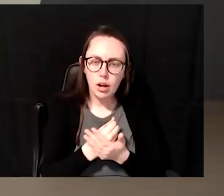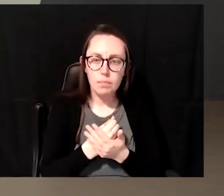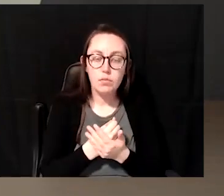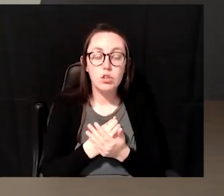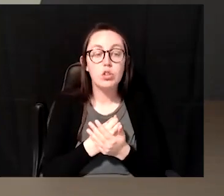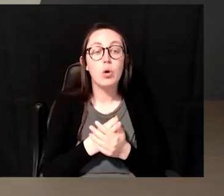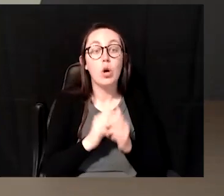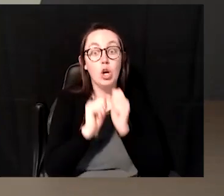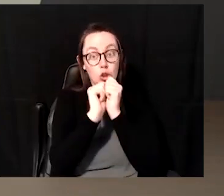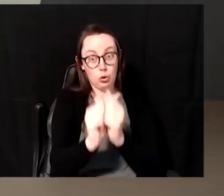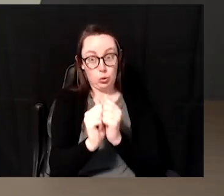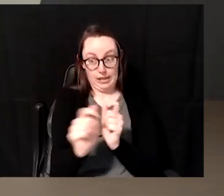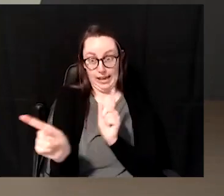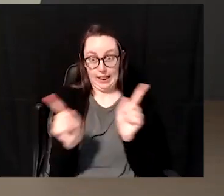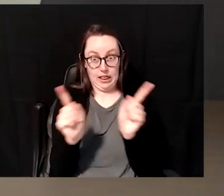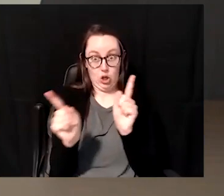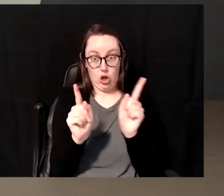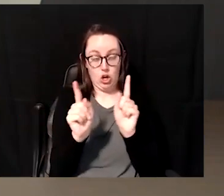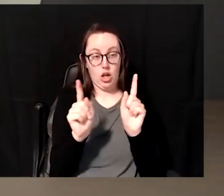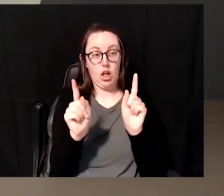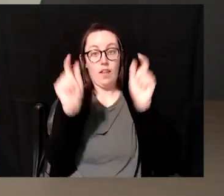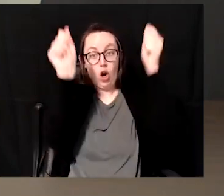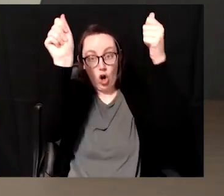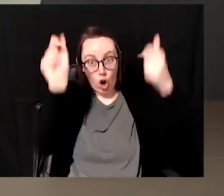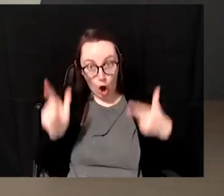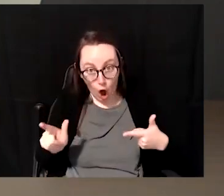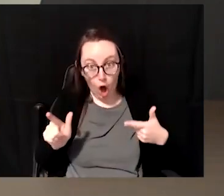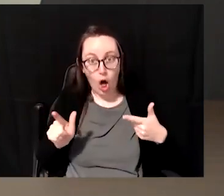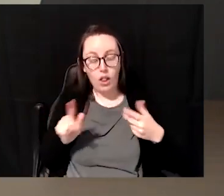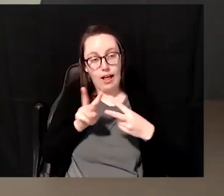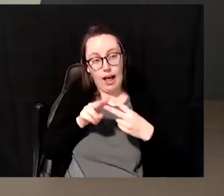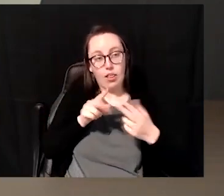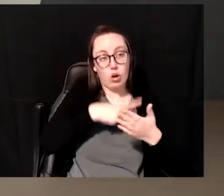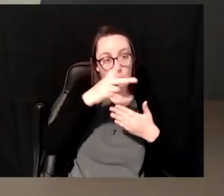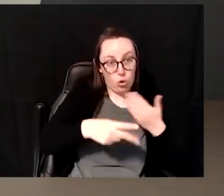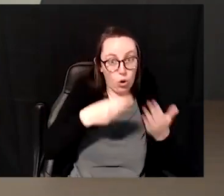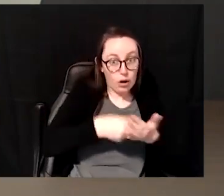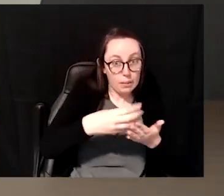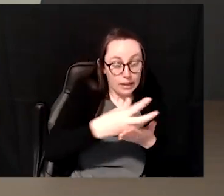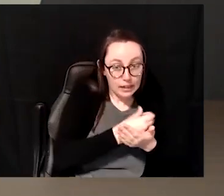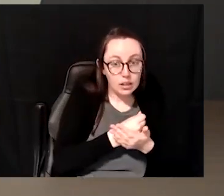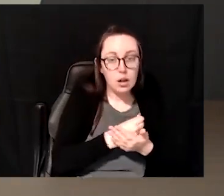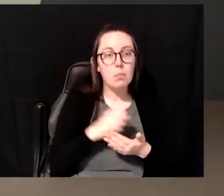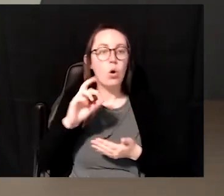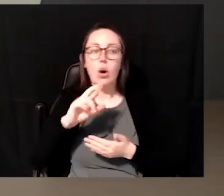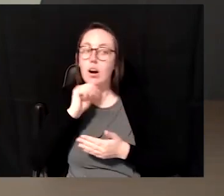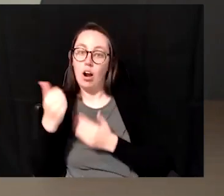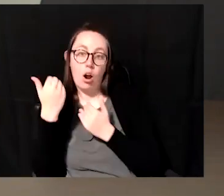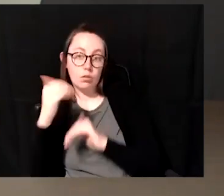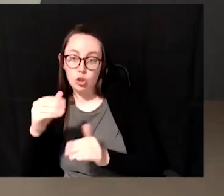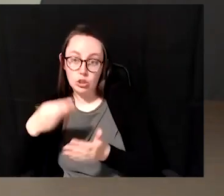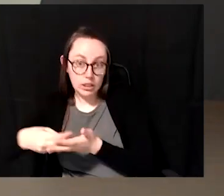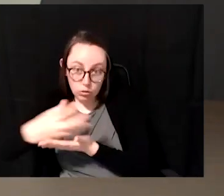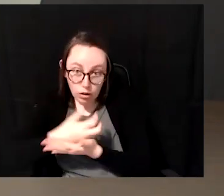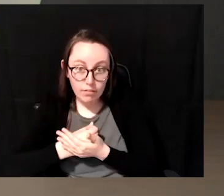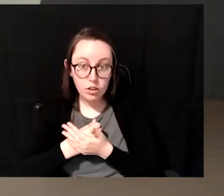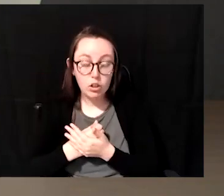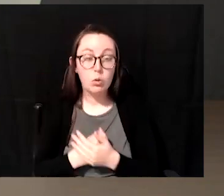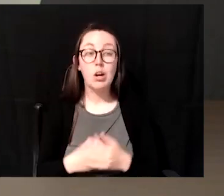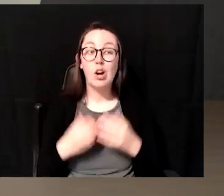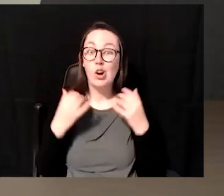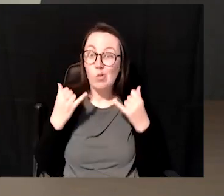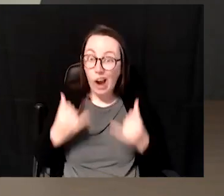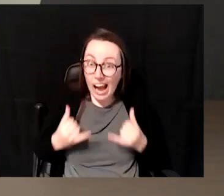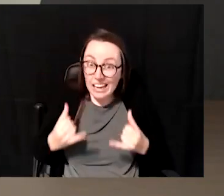income or unrestricted Revenue at the present time all of our funds in the RL lab are actually unrestricted Revenue um because